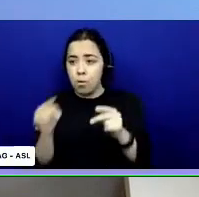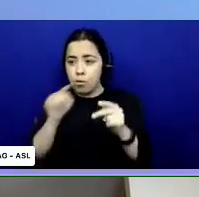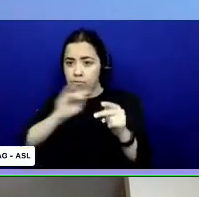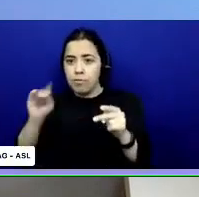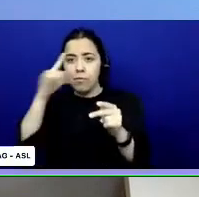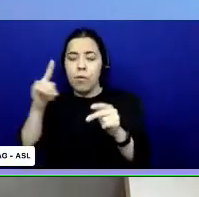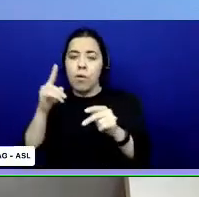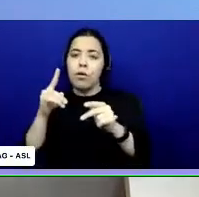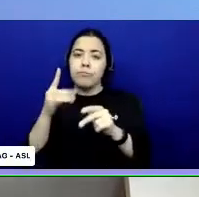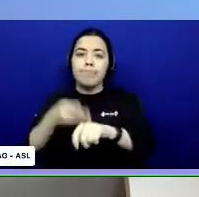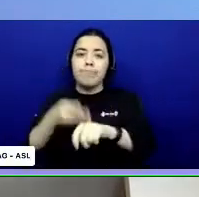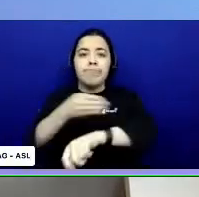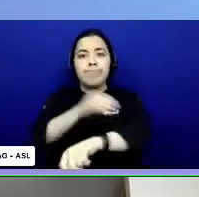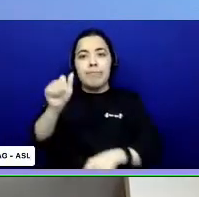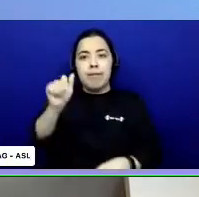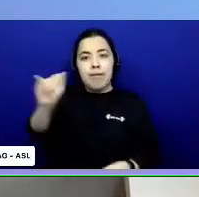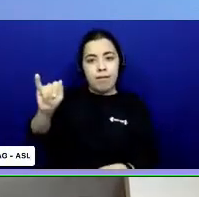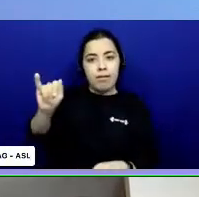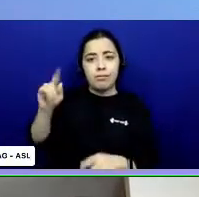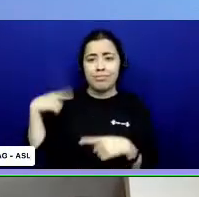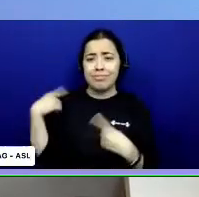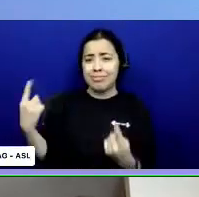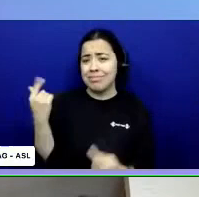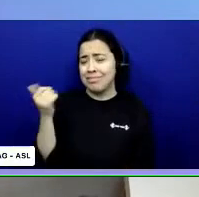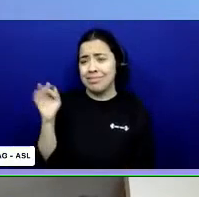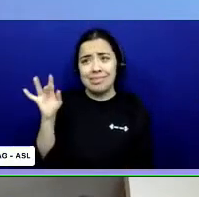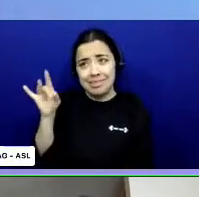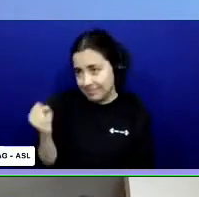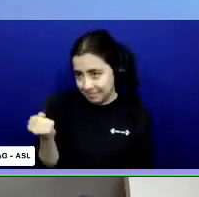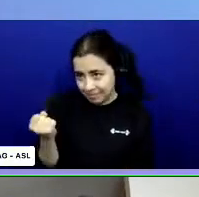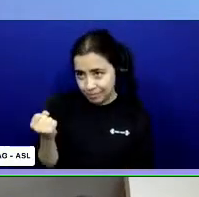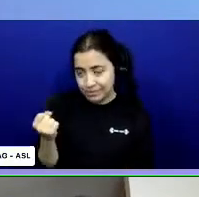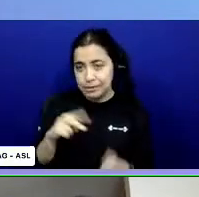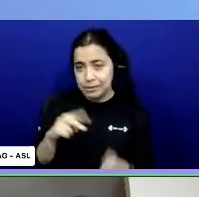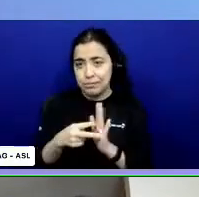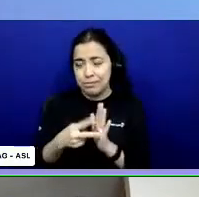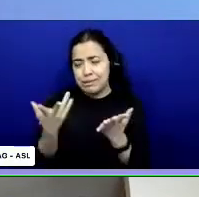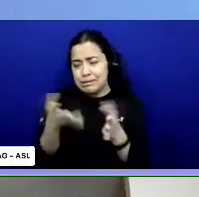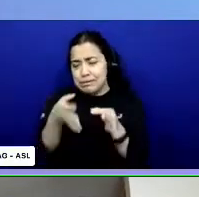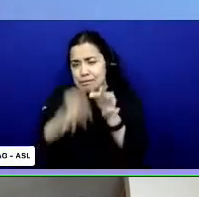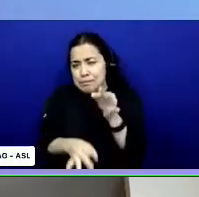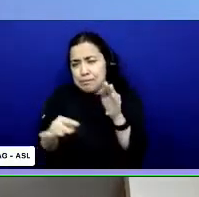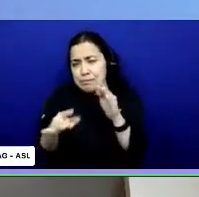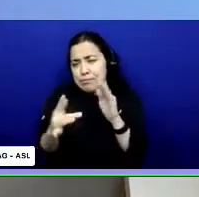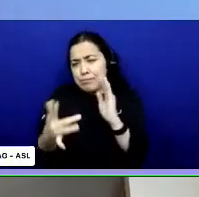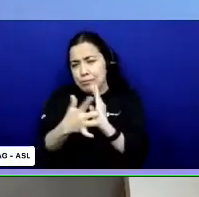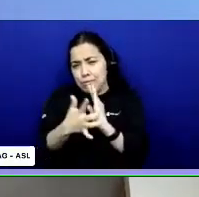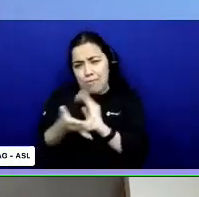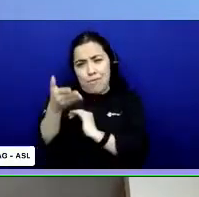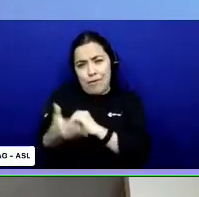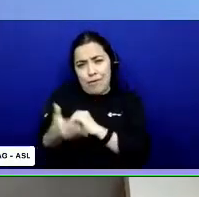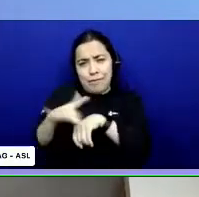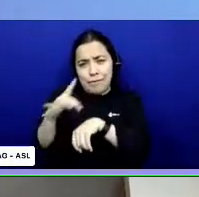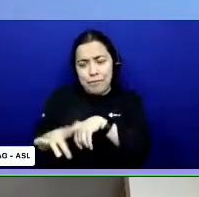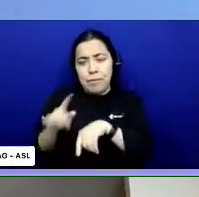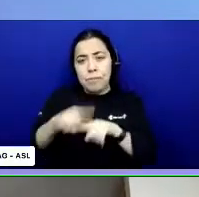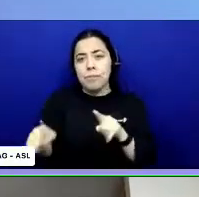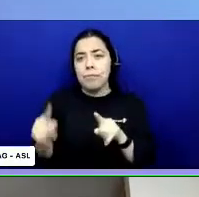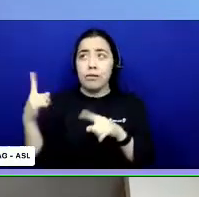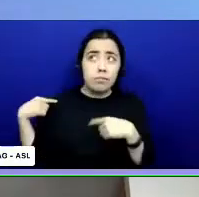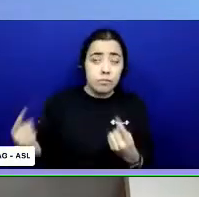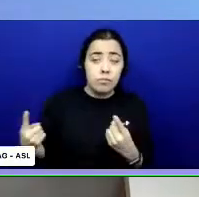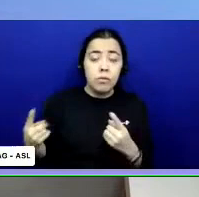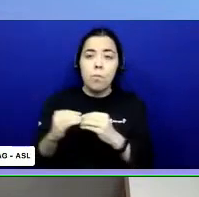the 1980s. So all things considered, it's a relatively basic piece of technology. But since then, significantly more